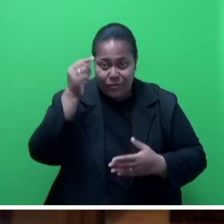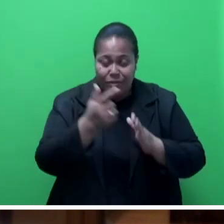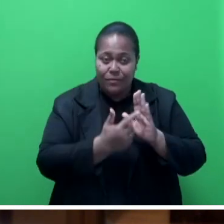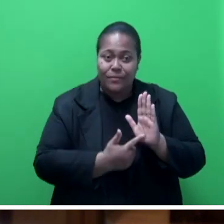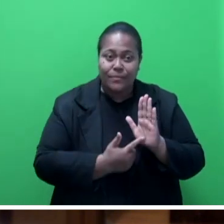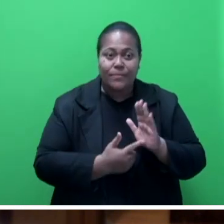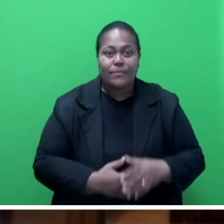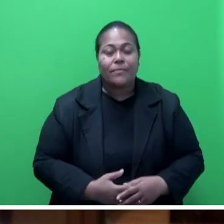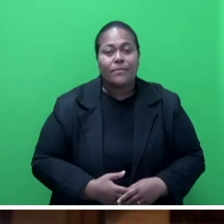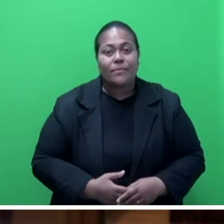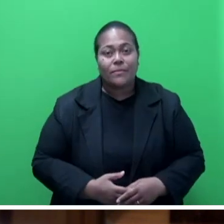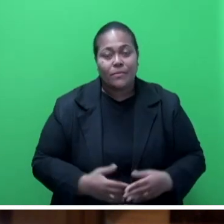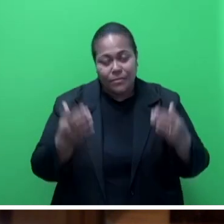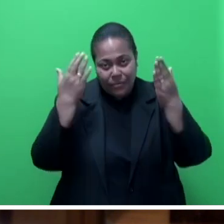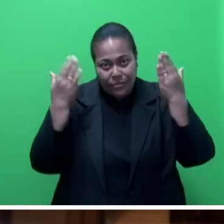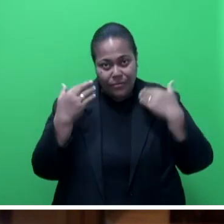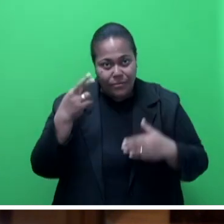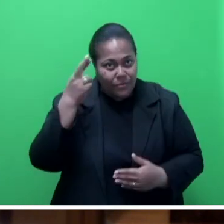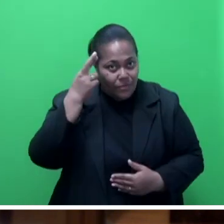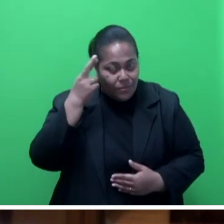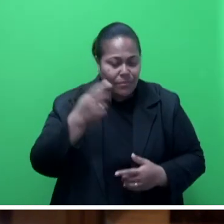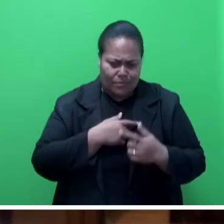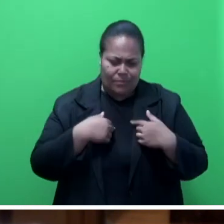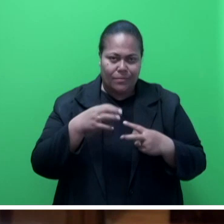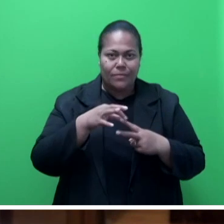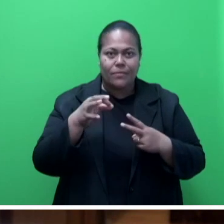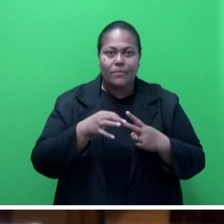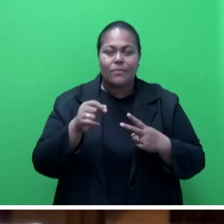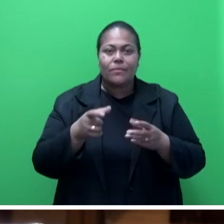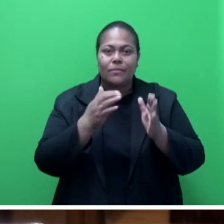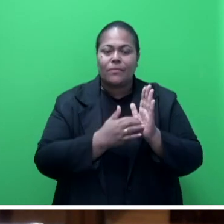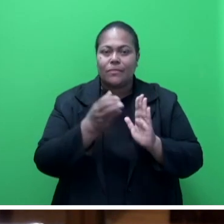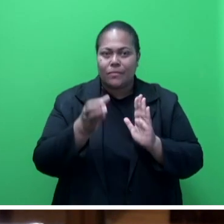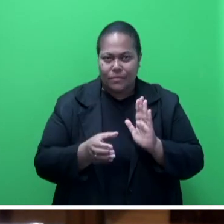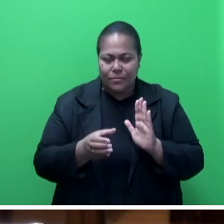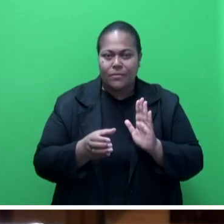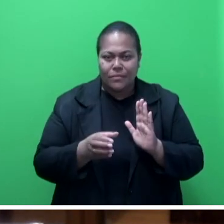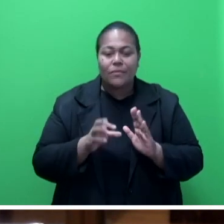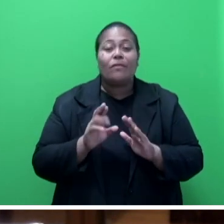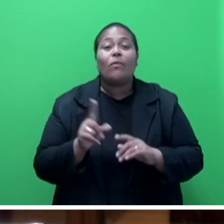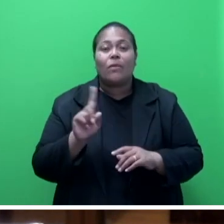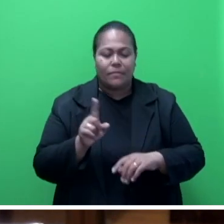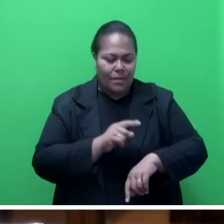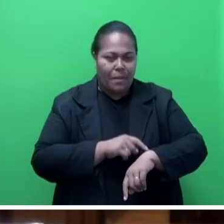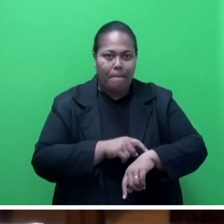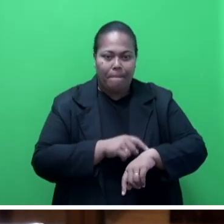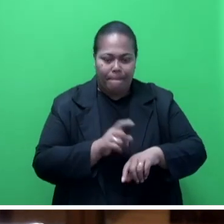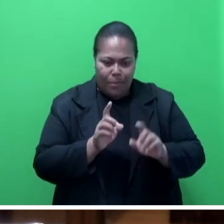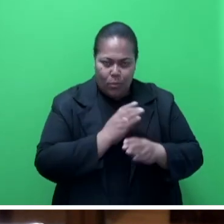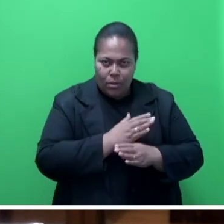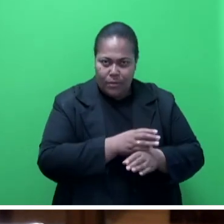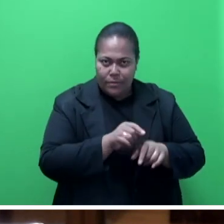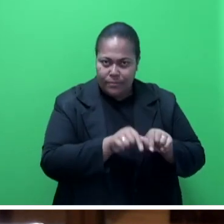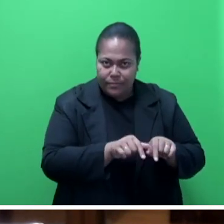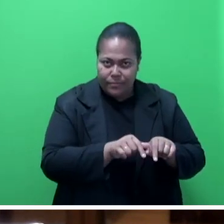Mr. Speaker, sir, we appoint a chairperson based on their ties to the province, their ability to navigate today's